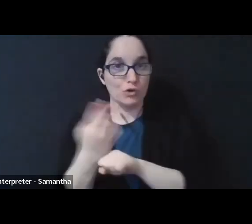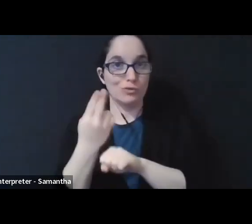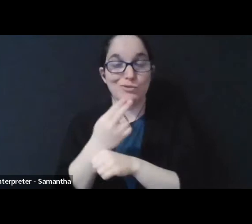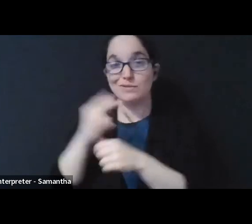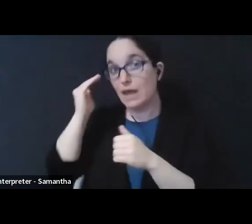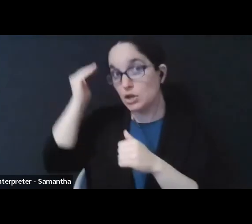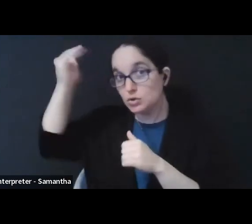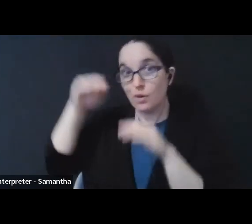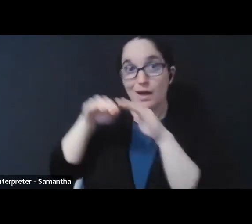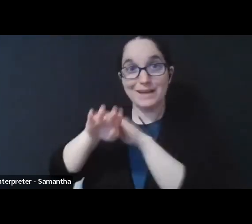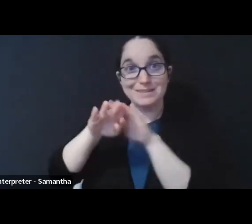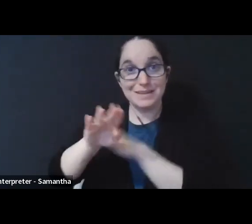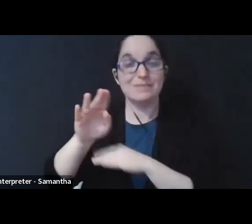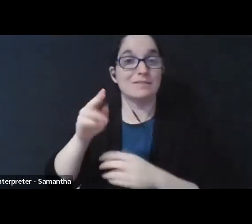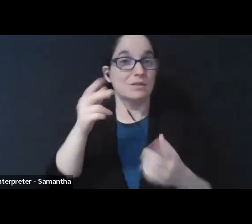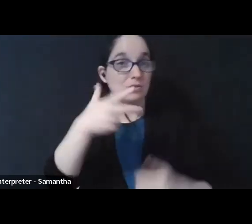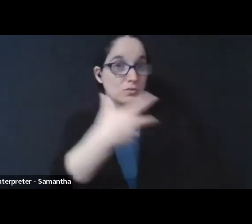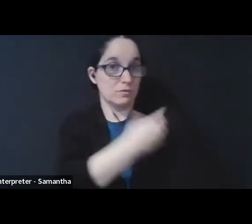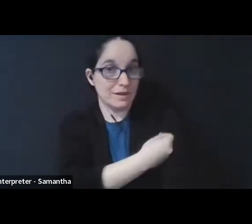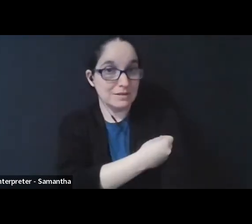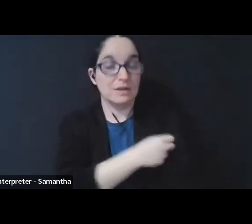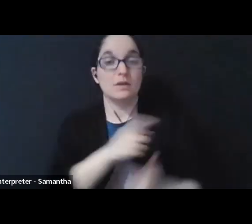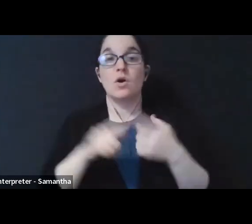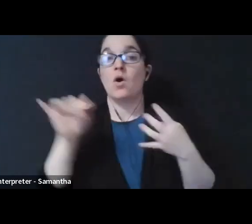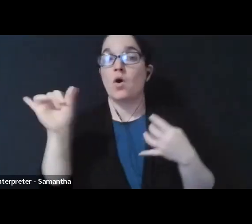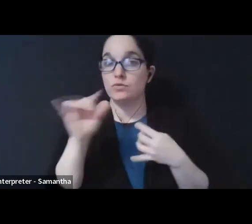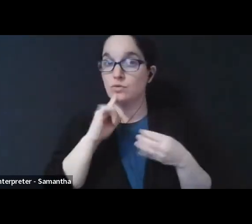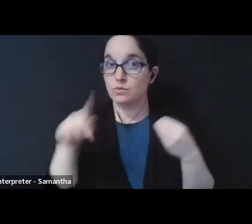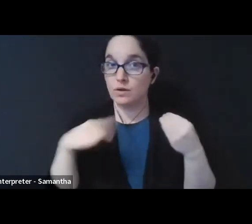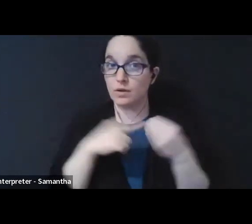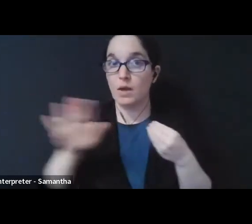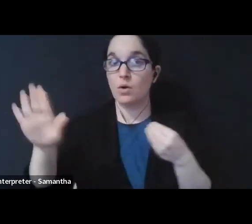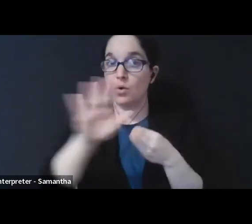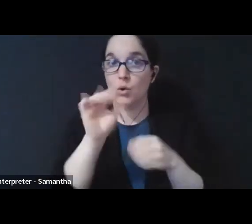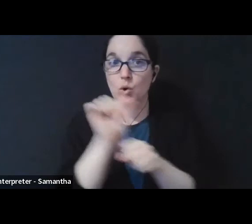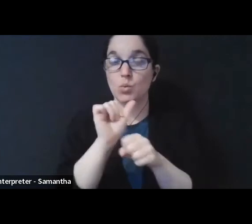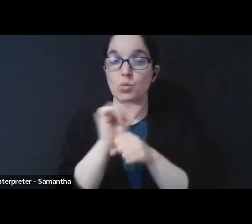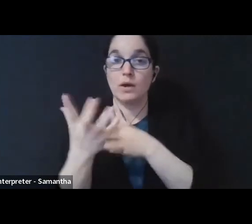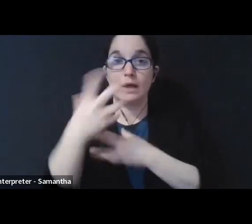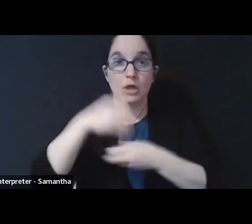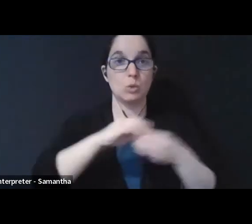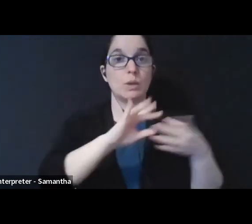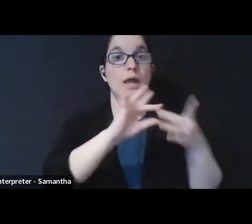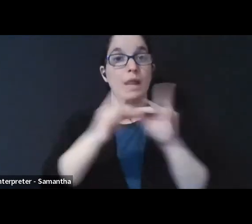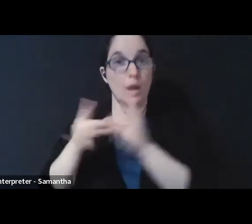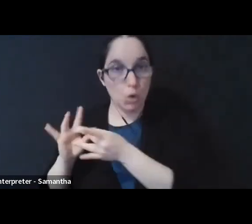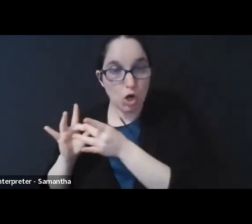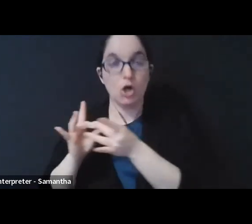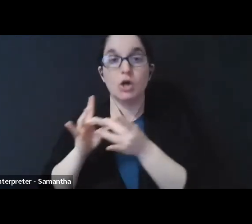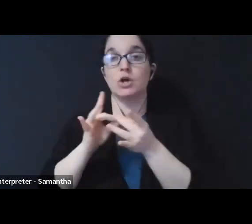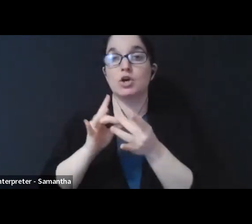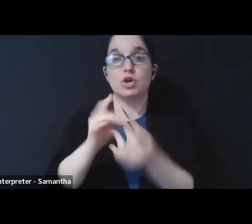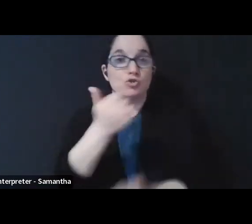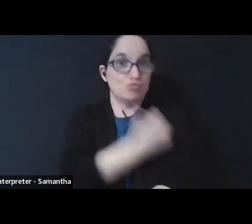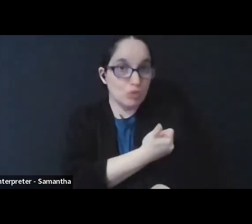she'll be speaking specifically also on her work as part of the network of drug researchers with lived